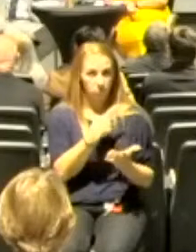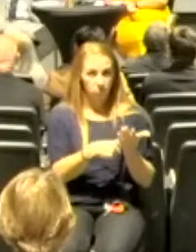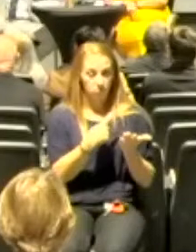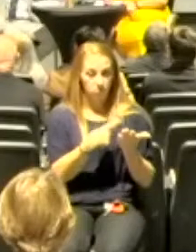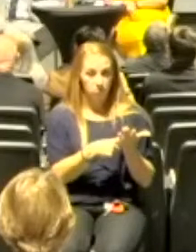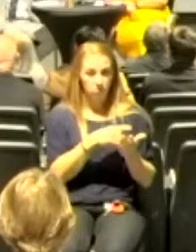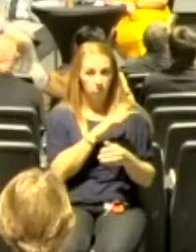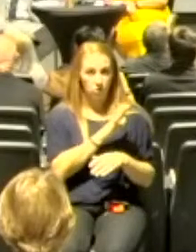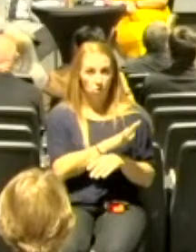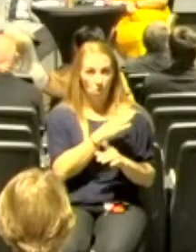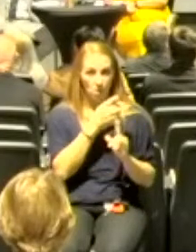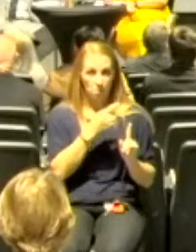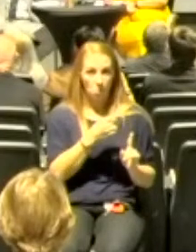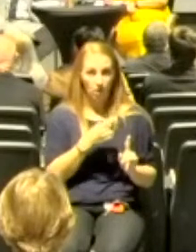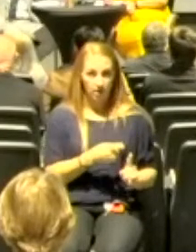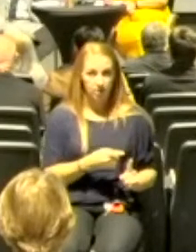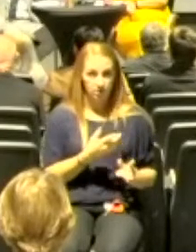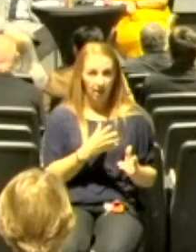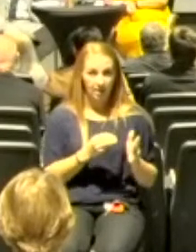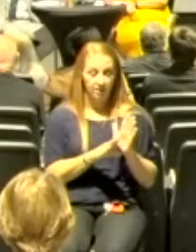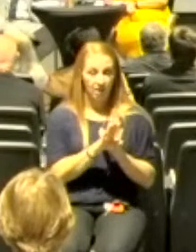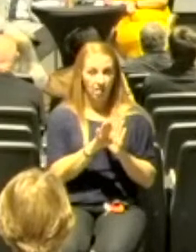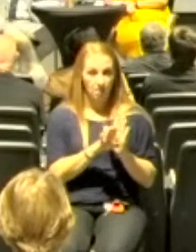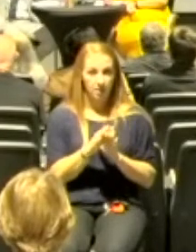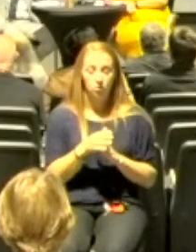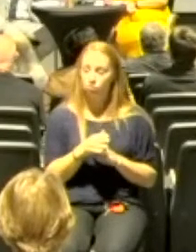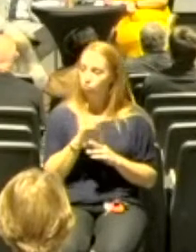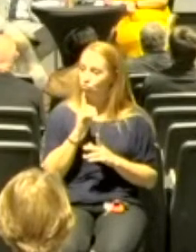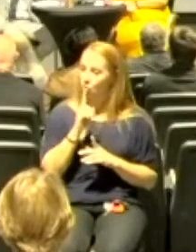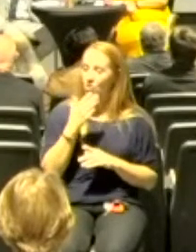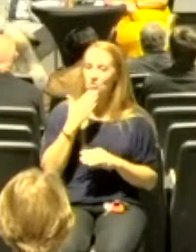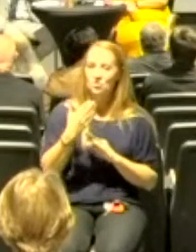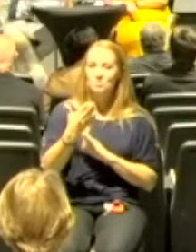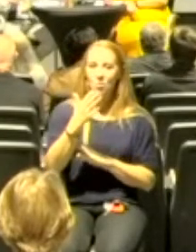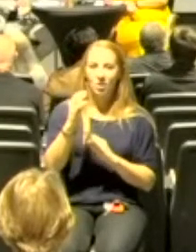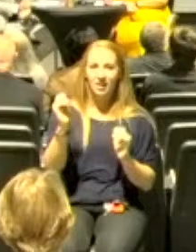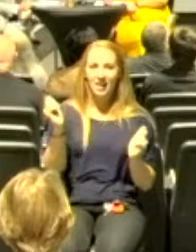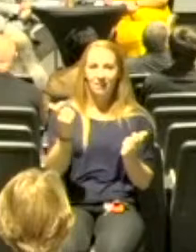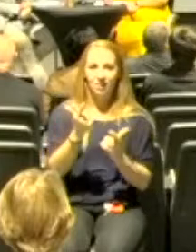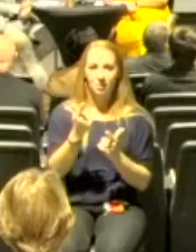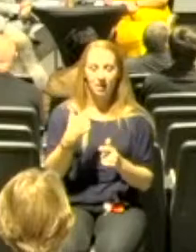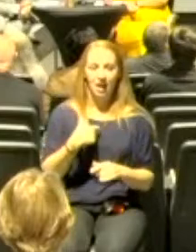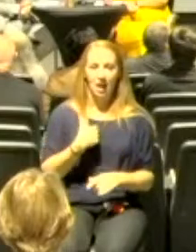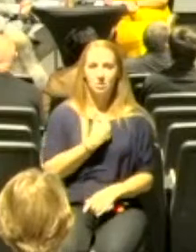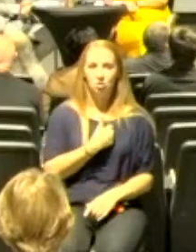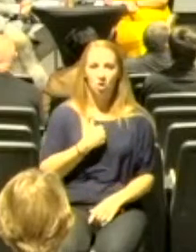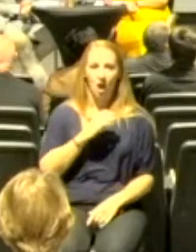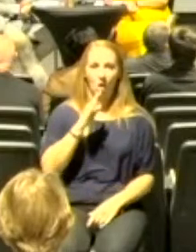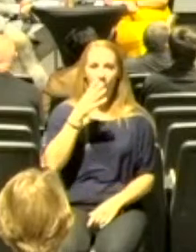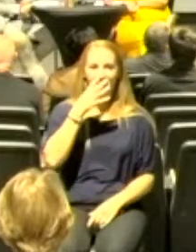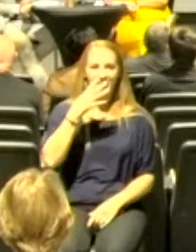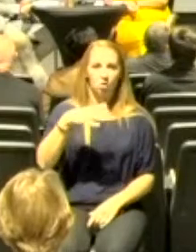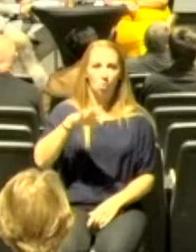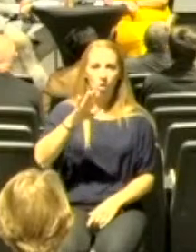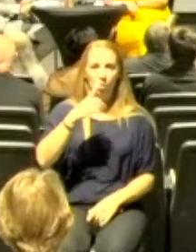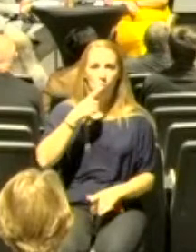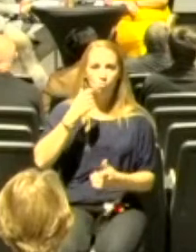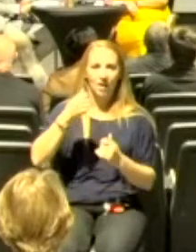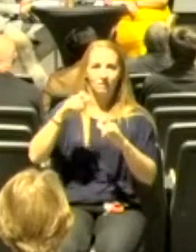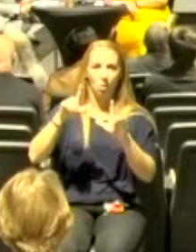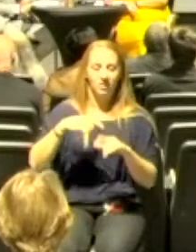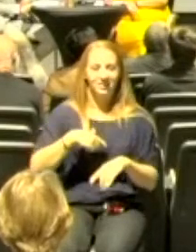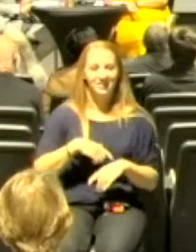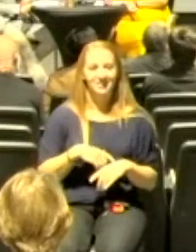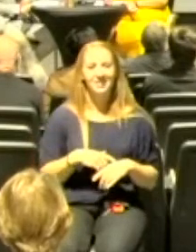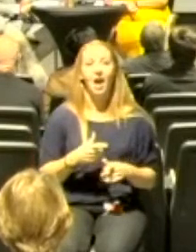your points and some of the developments in sure. your area? Good morning, everybody. Danette, I'm sorry, I'm probably gonna ignore a little bit of that red folder. Big topics